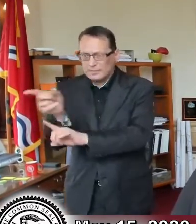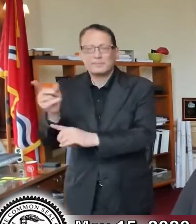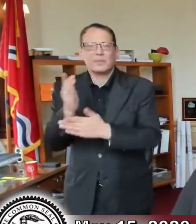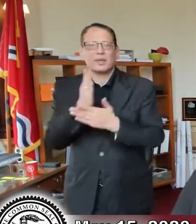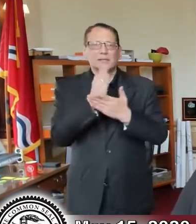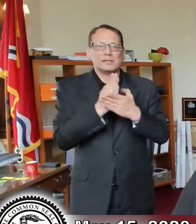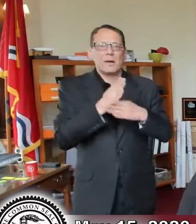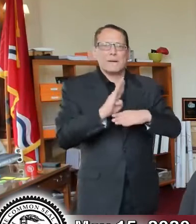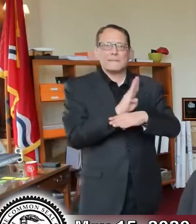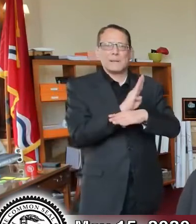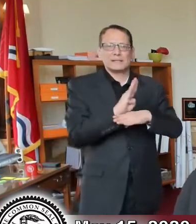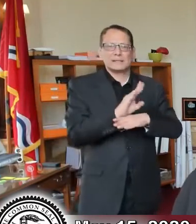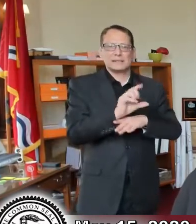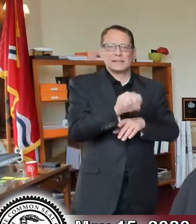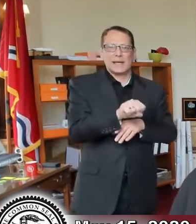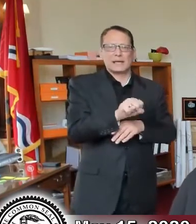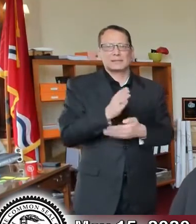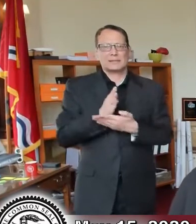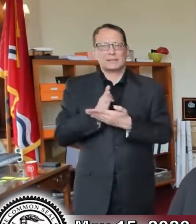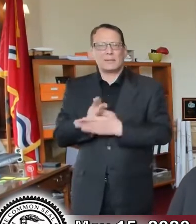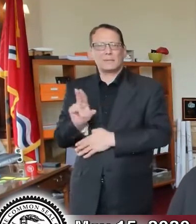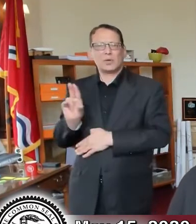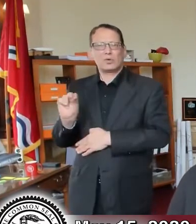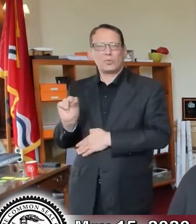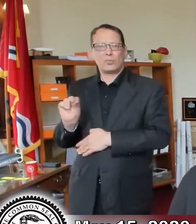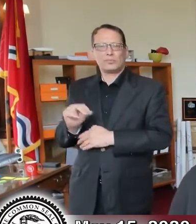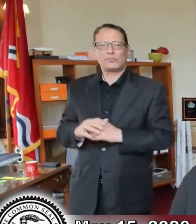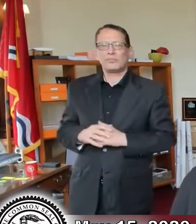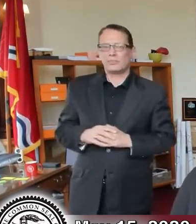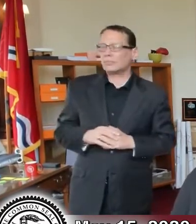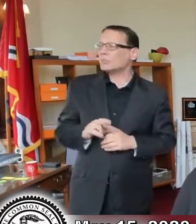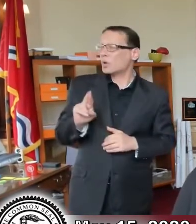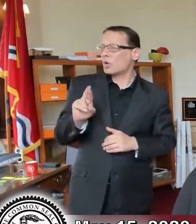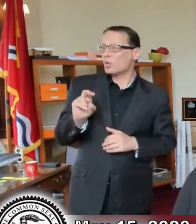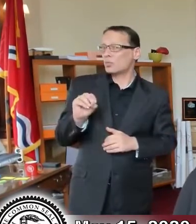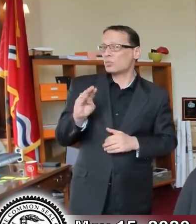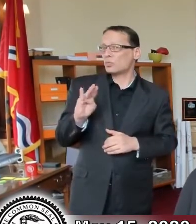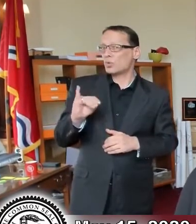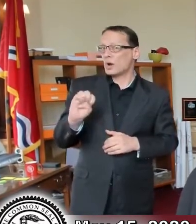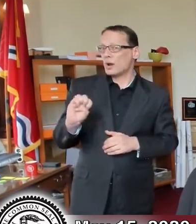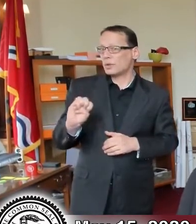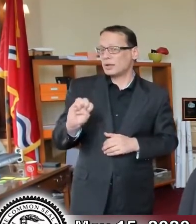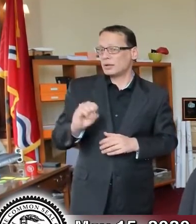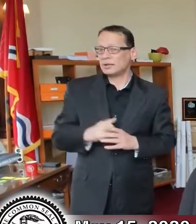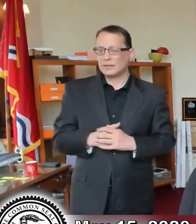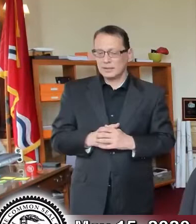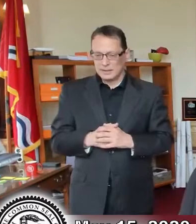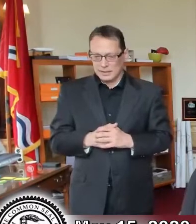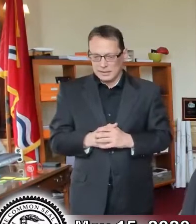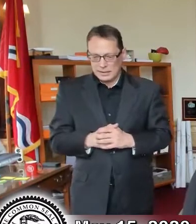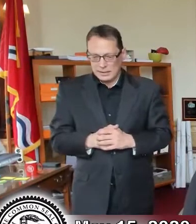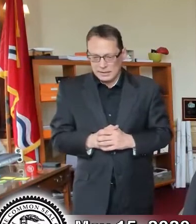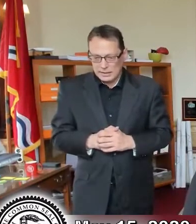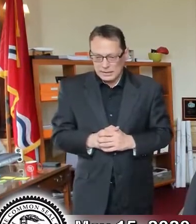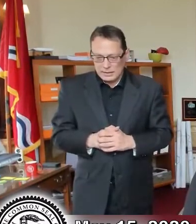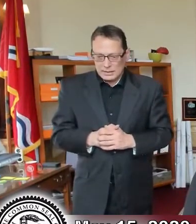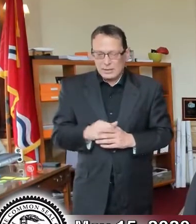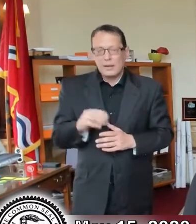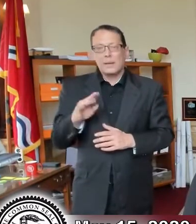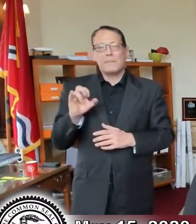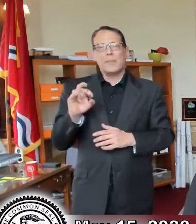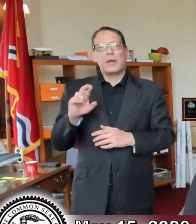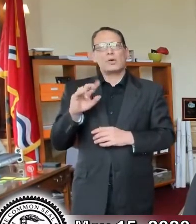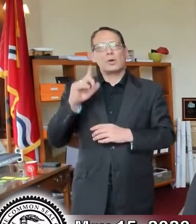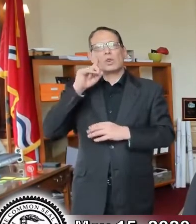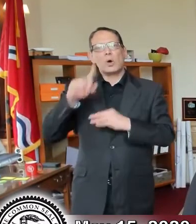businesses do and some don't. A question from Robbie, another question from Robbie, Mayor. What are the mayor's thoughts on the